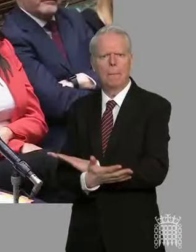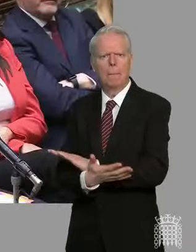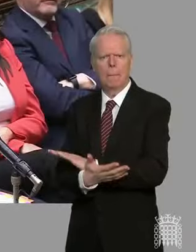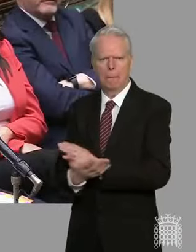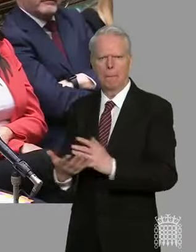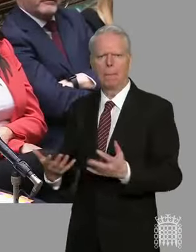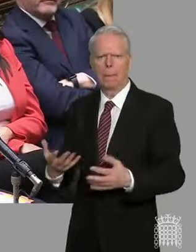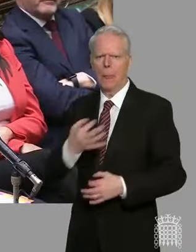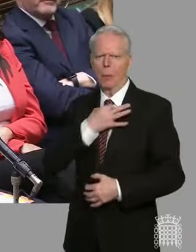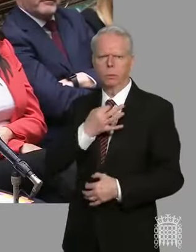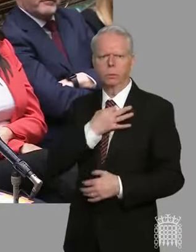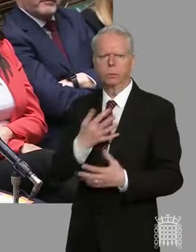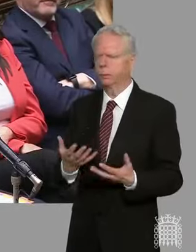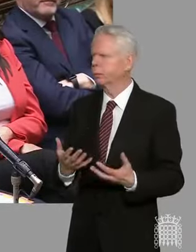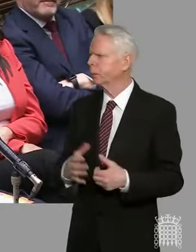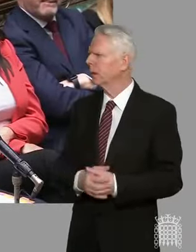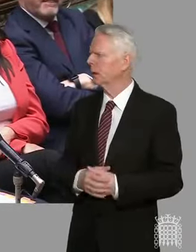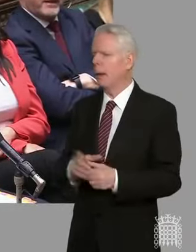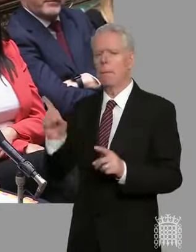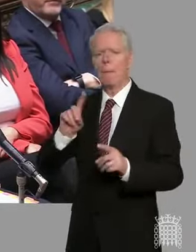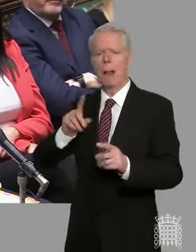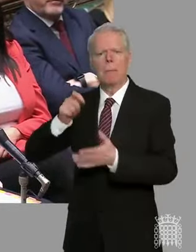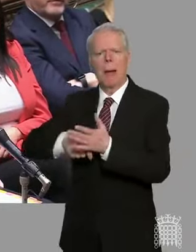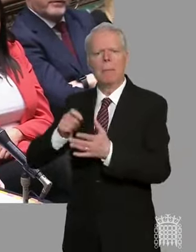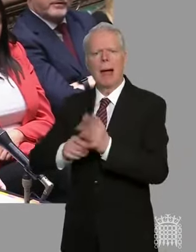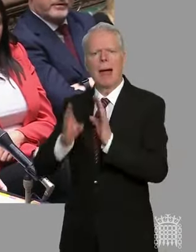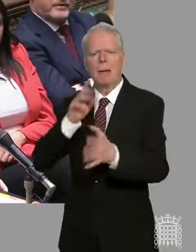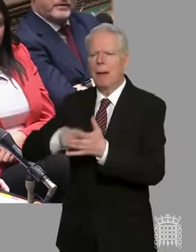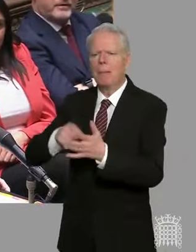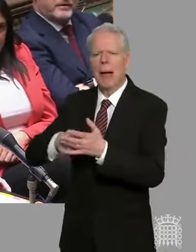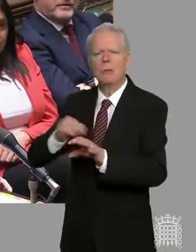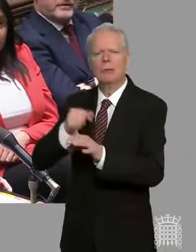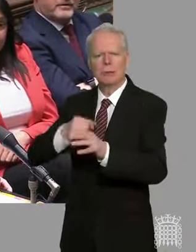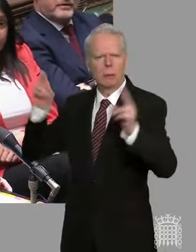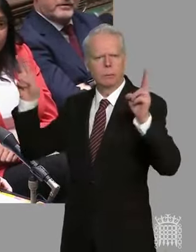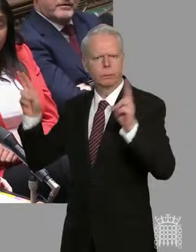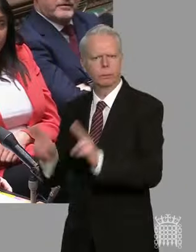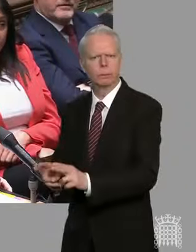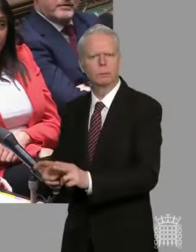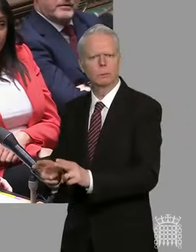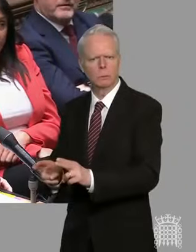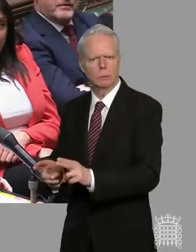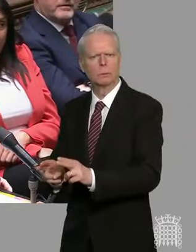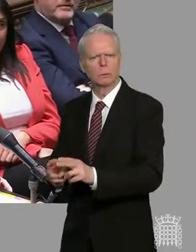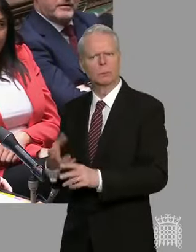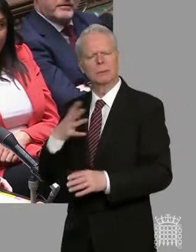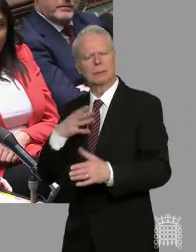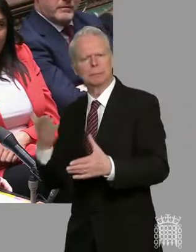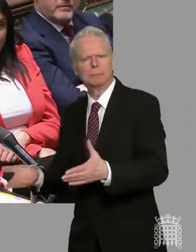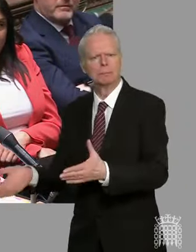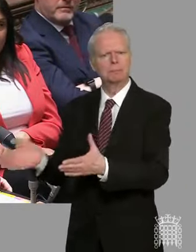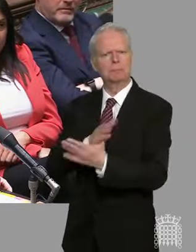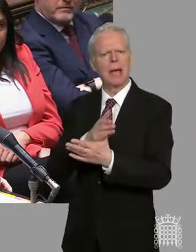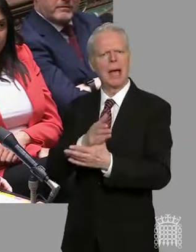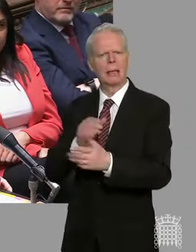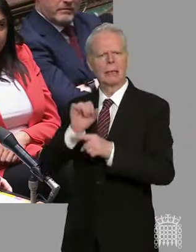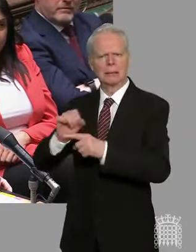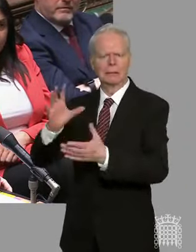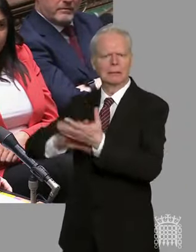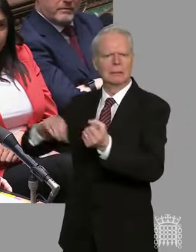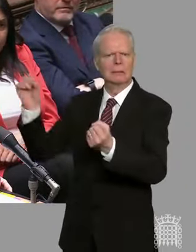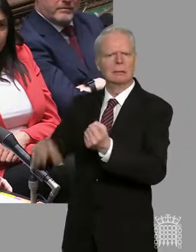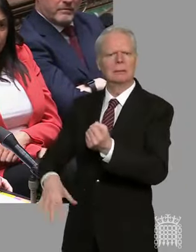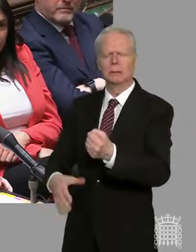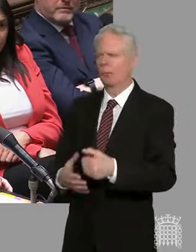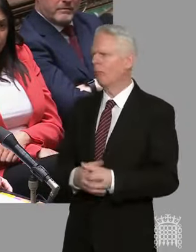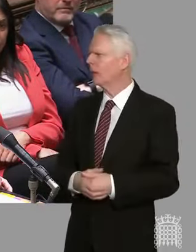of our economy, and that's why we allocated £5 million in the budget and why we're working with Brazil, which is